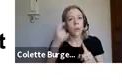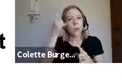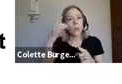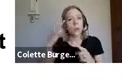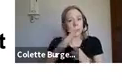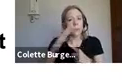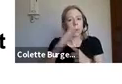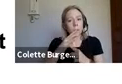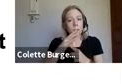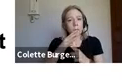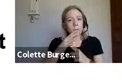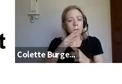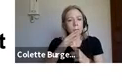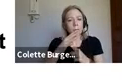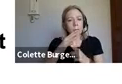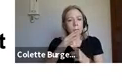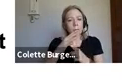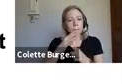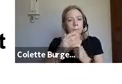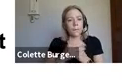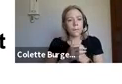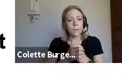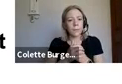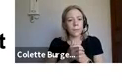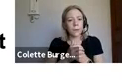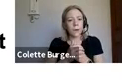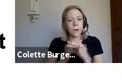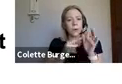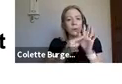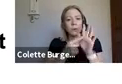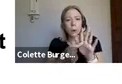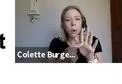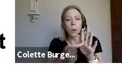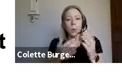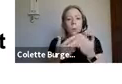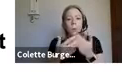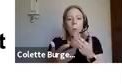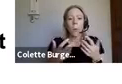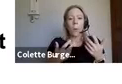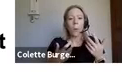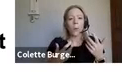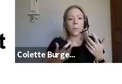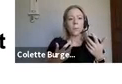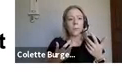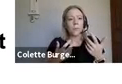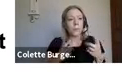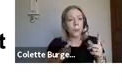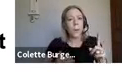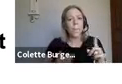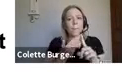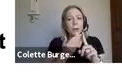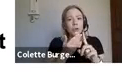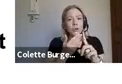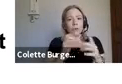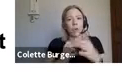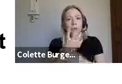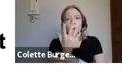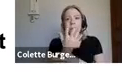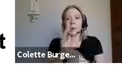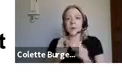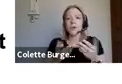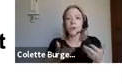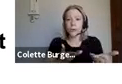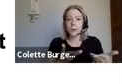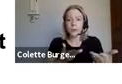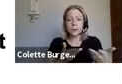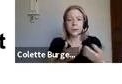that governments show considerable more ambition around developing ECD services by increasing, and